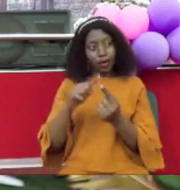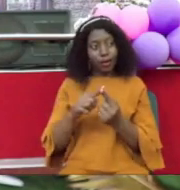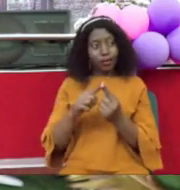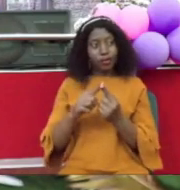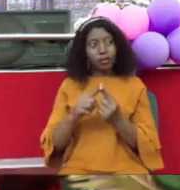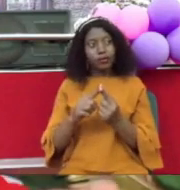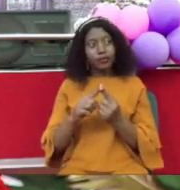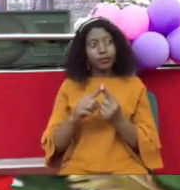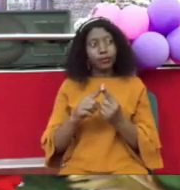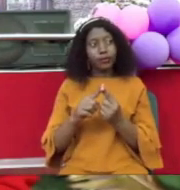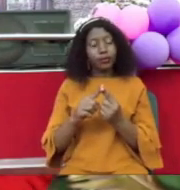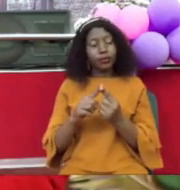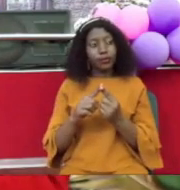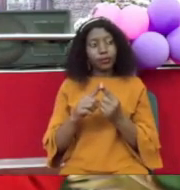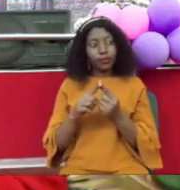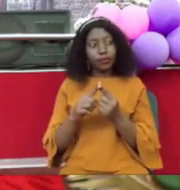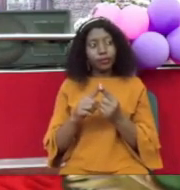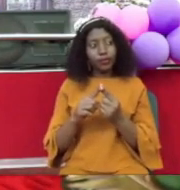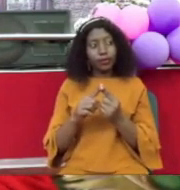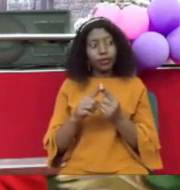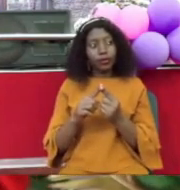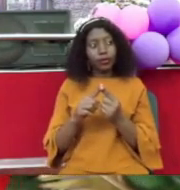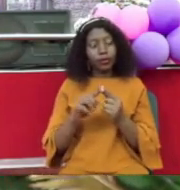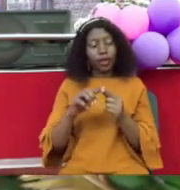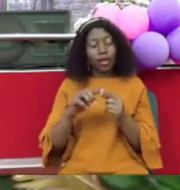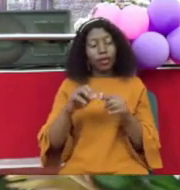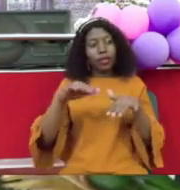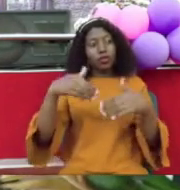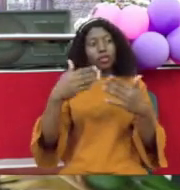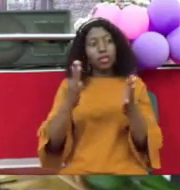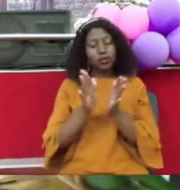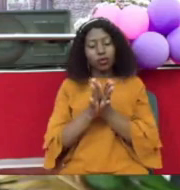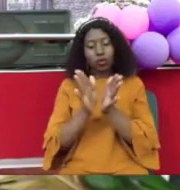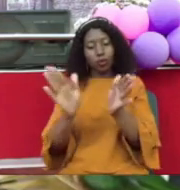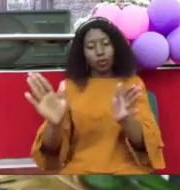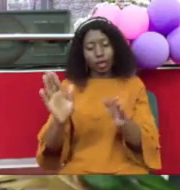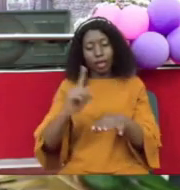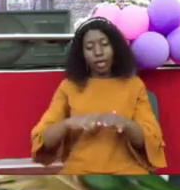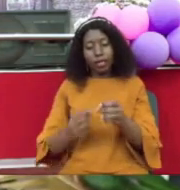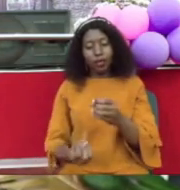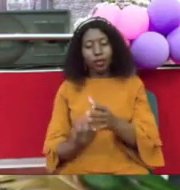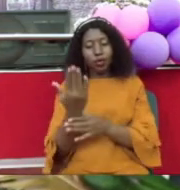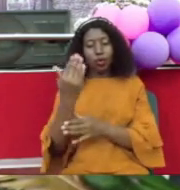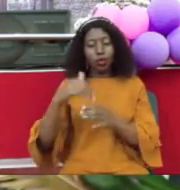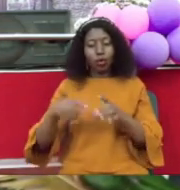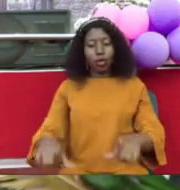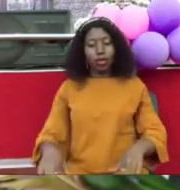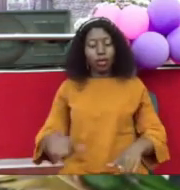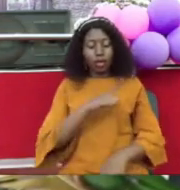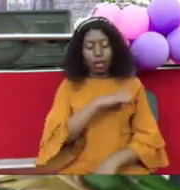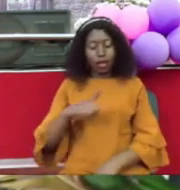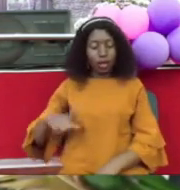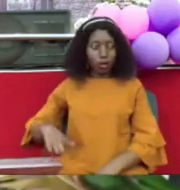keeps unfolding. Aha, makusudi yako inaendelea kujifungua. As you grow in the Lord. Unapoendelea kukua kwa Bwana. And